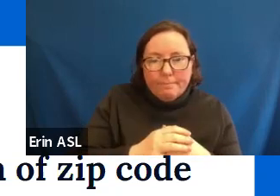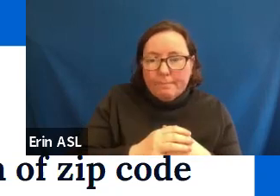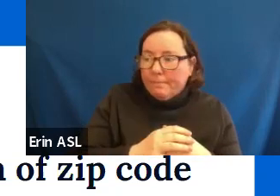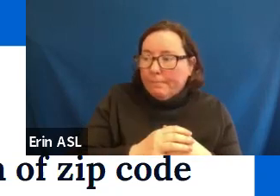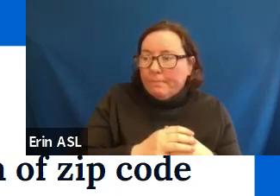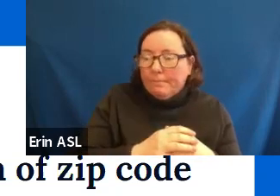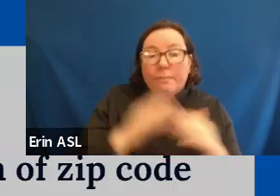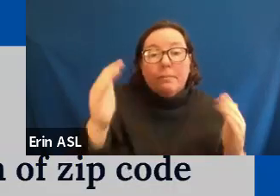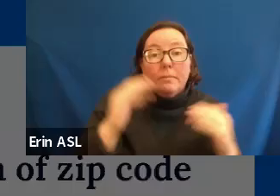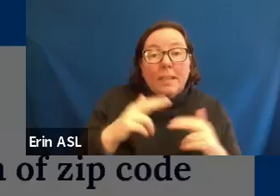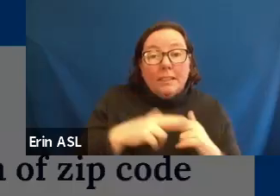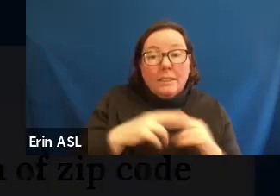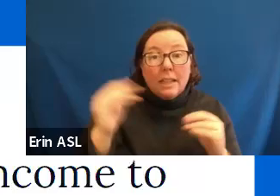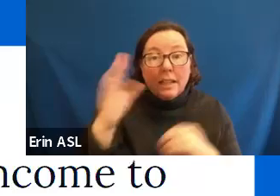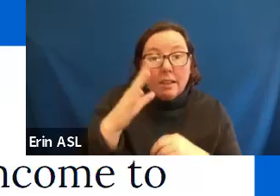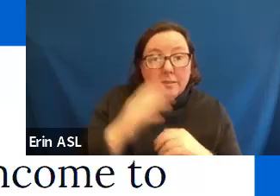Next slide.